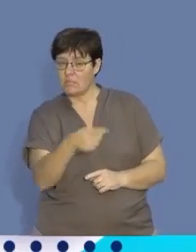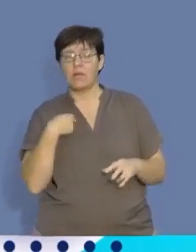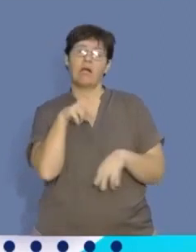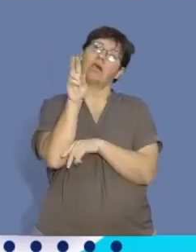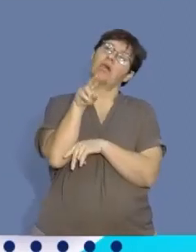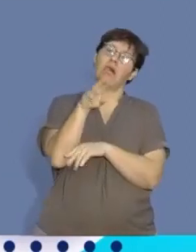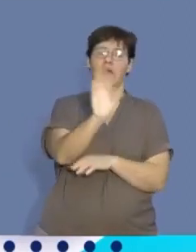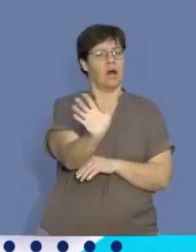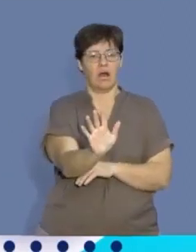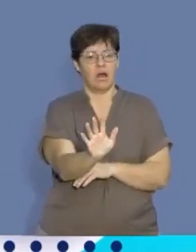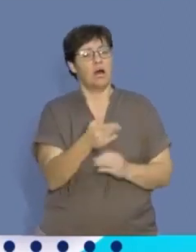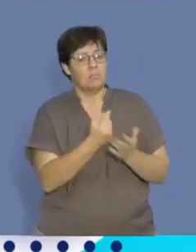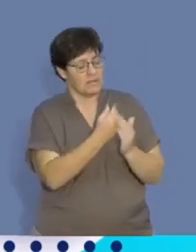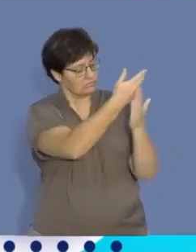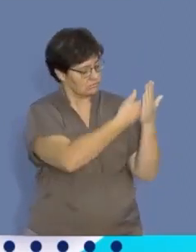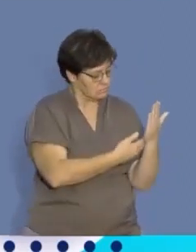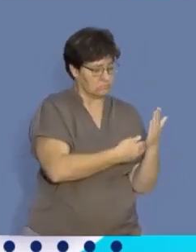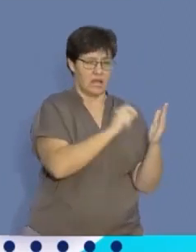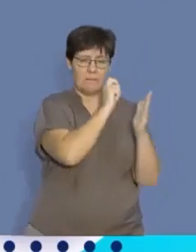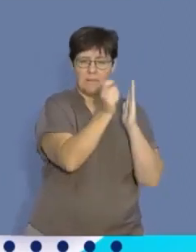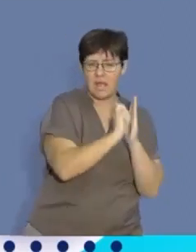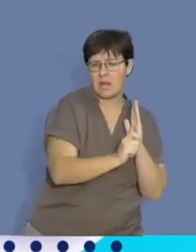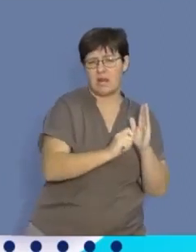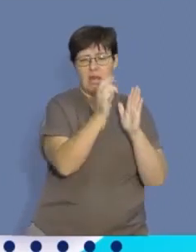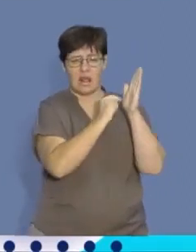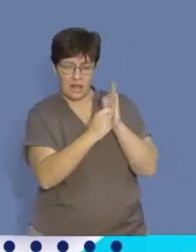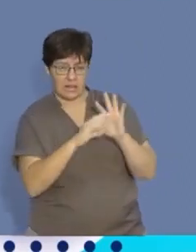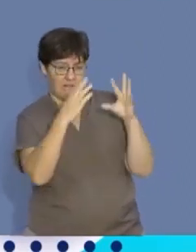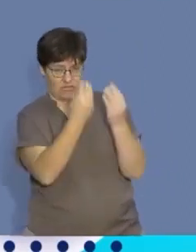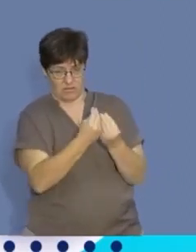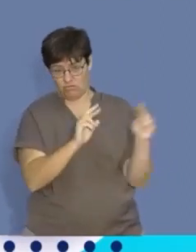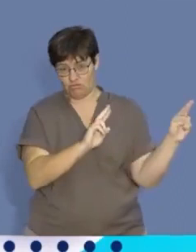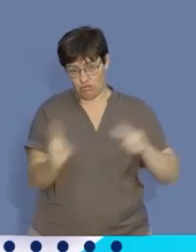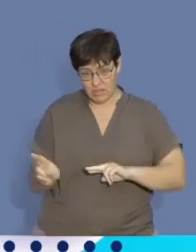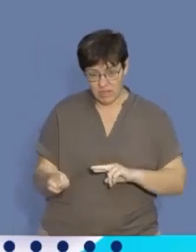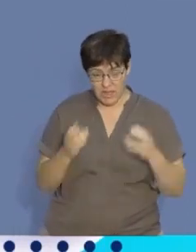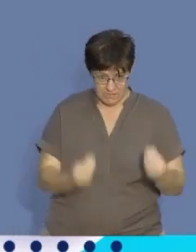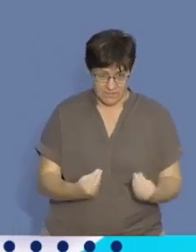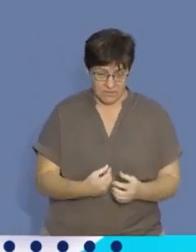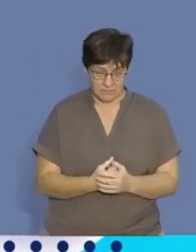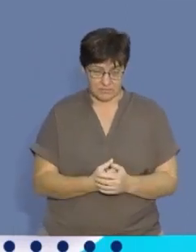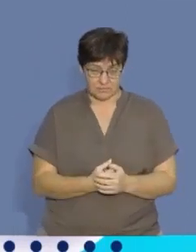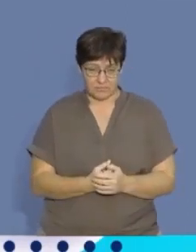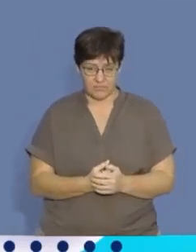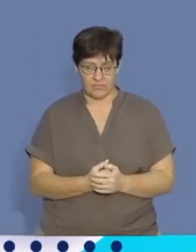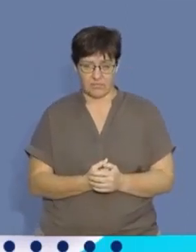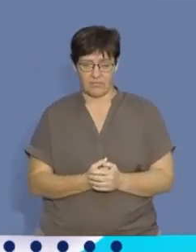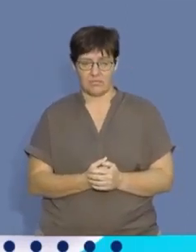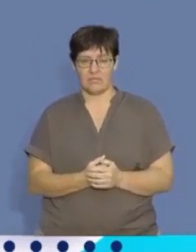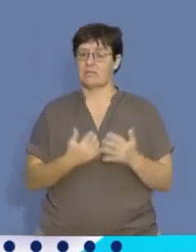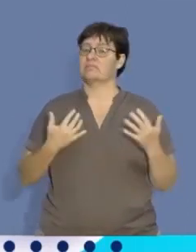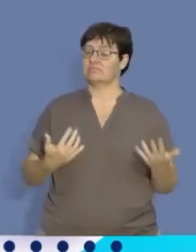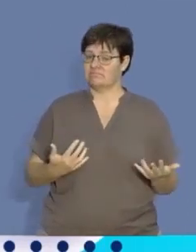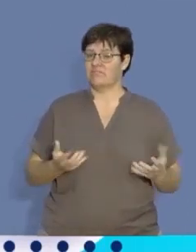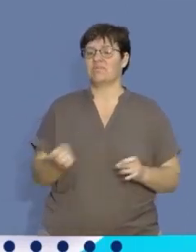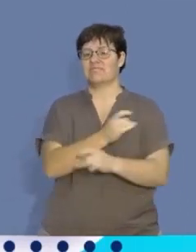And in order for you to be able to work with me, obviously you need pen, paper, and your calculators in front of you.